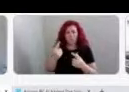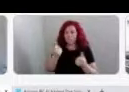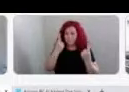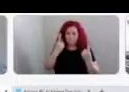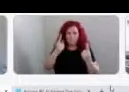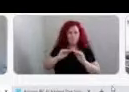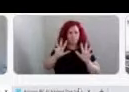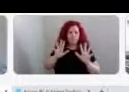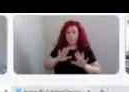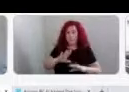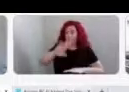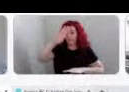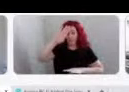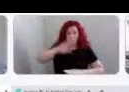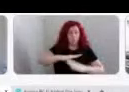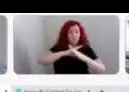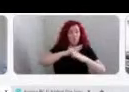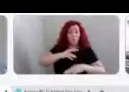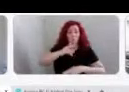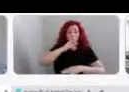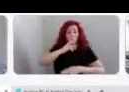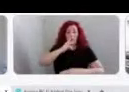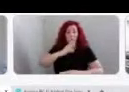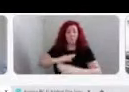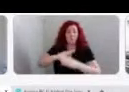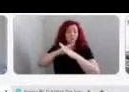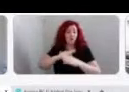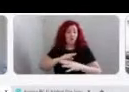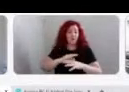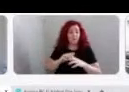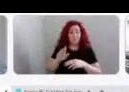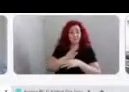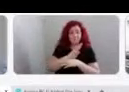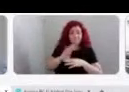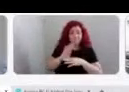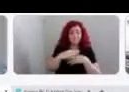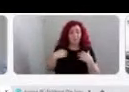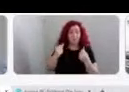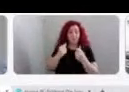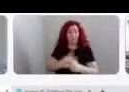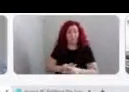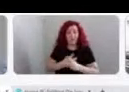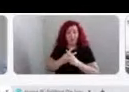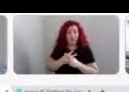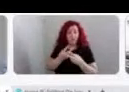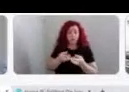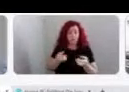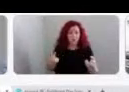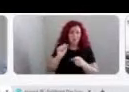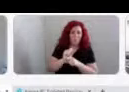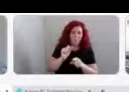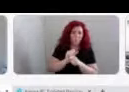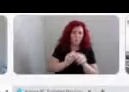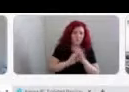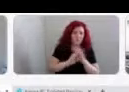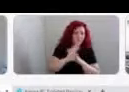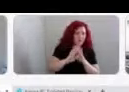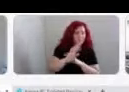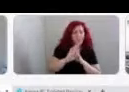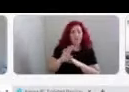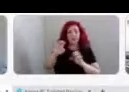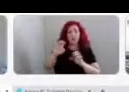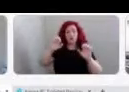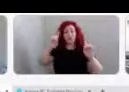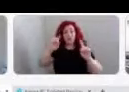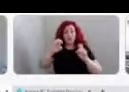prevention our watershed and water protection commerce health care resources workforce development education and eco-tourism to be